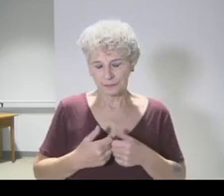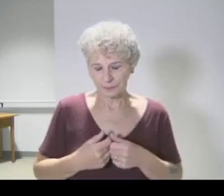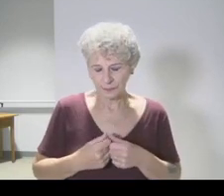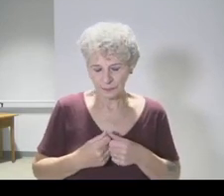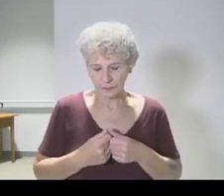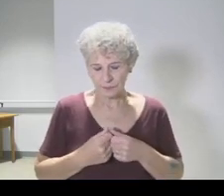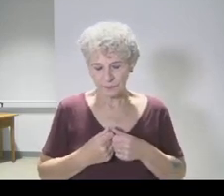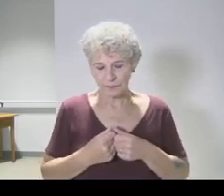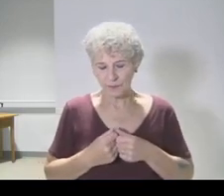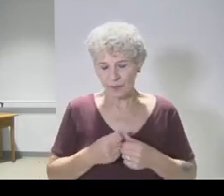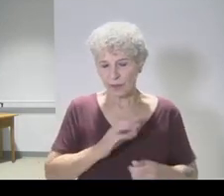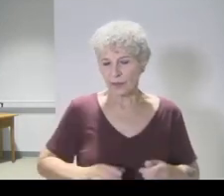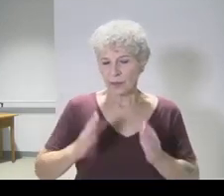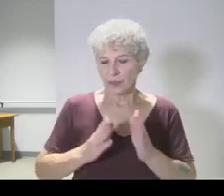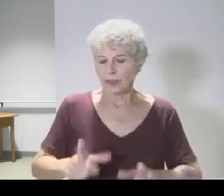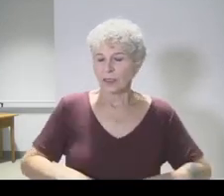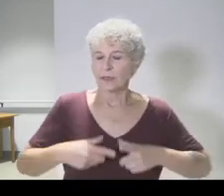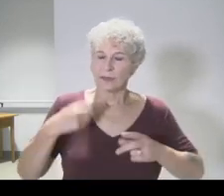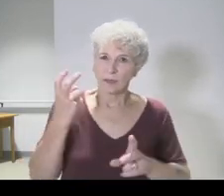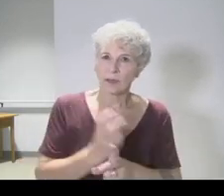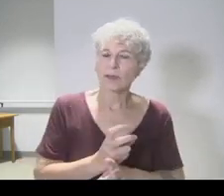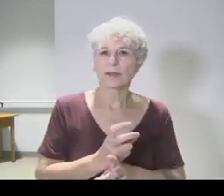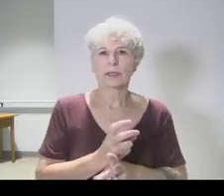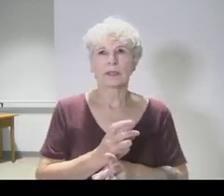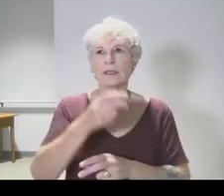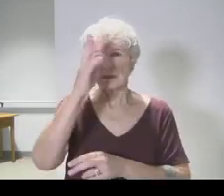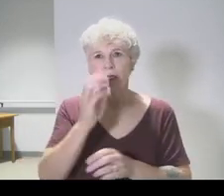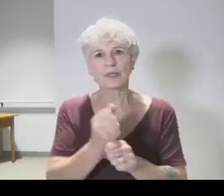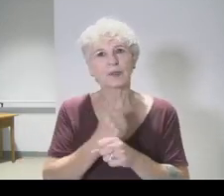because the Christian life is hard. And God created